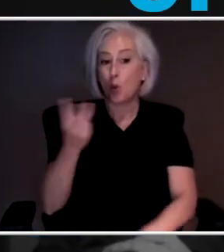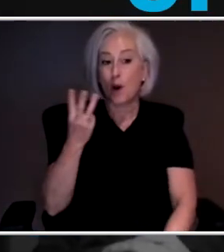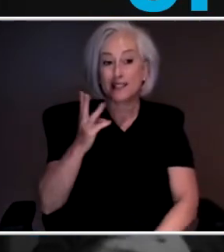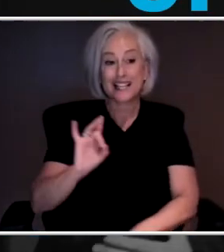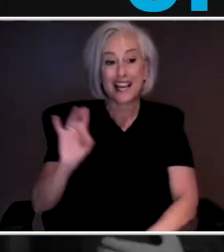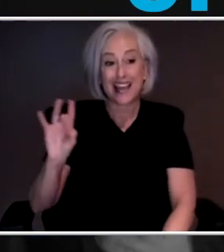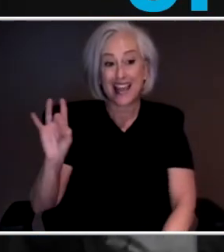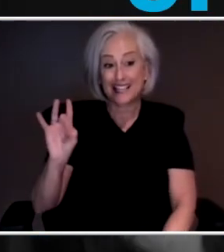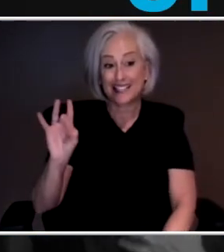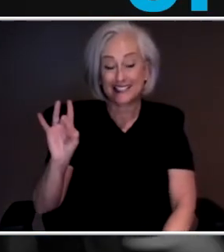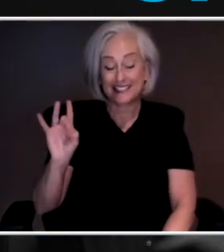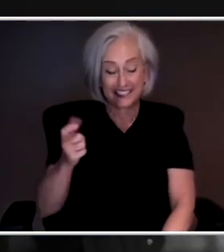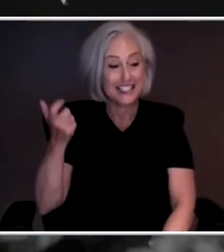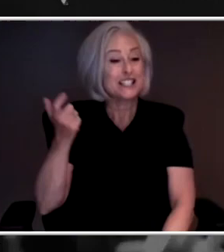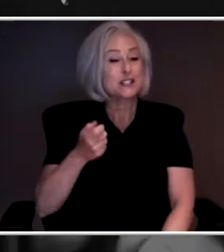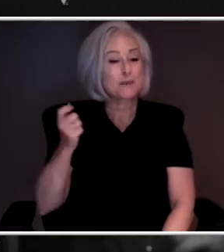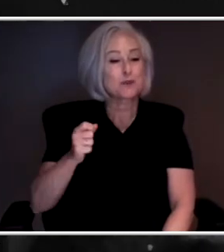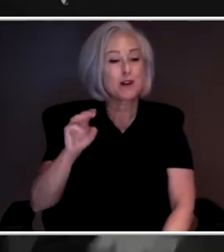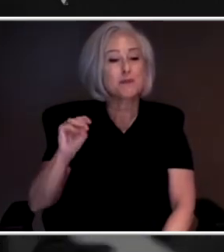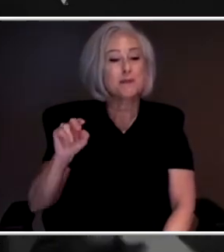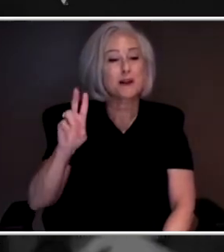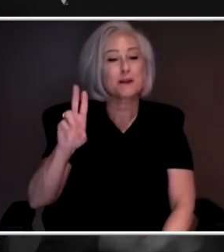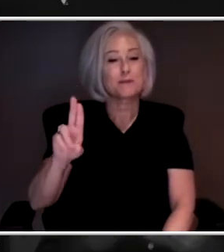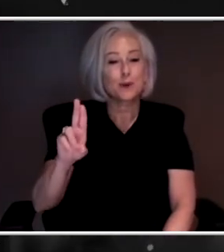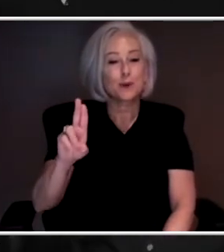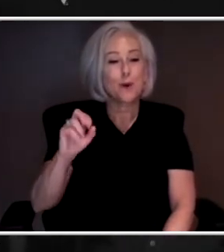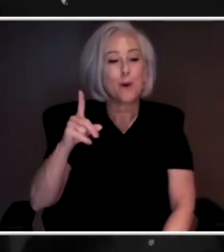Subscribe to our morning medical update and Open